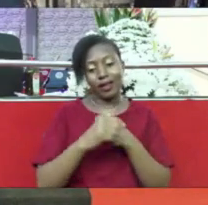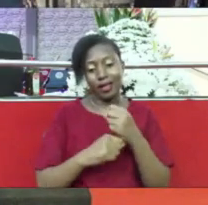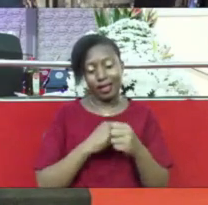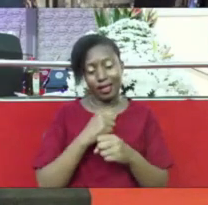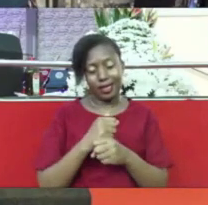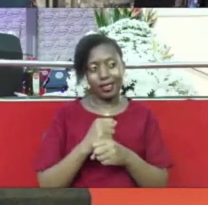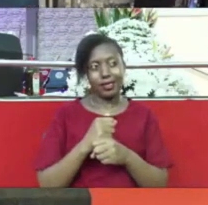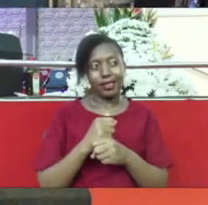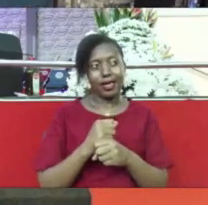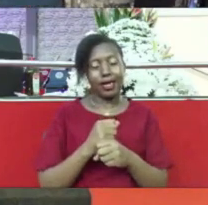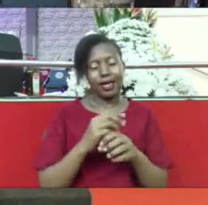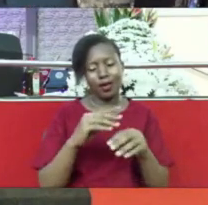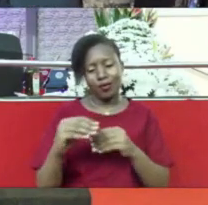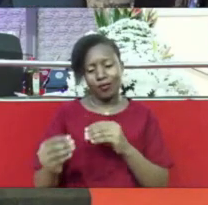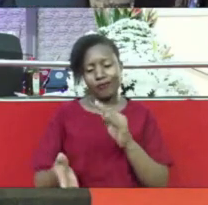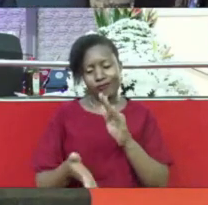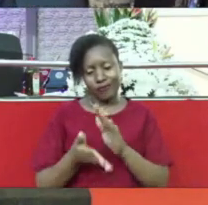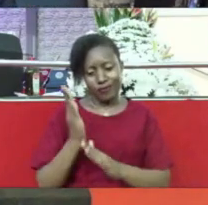tu.